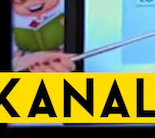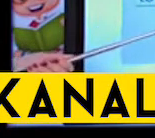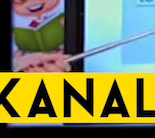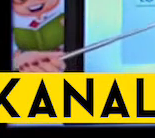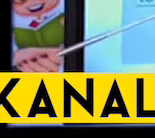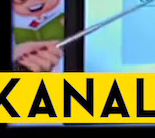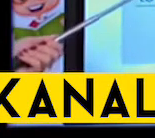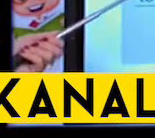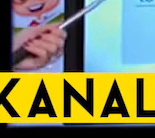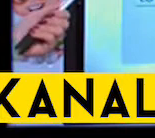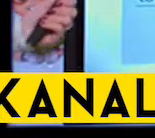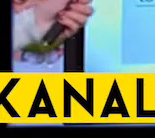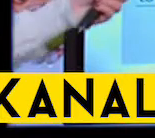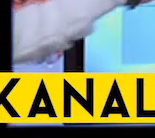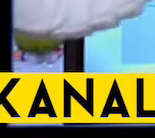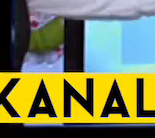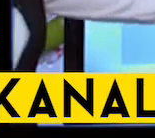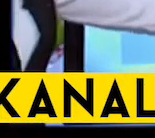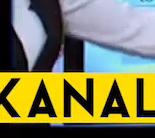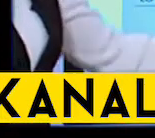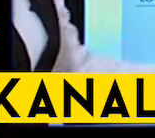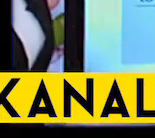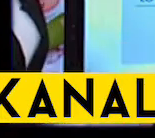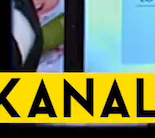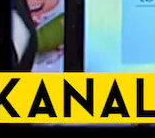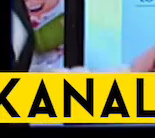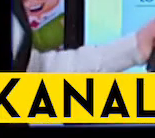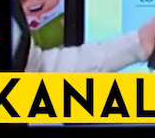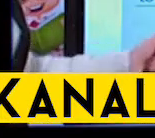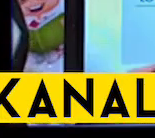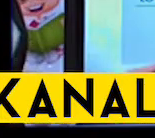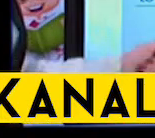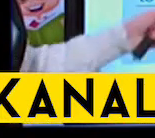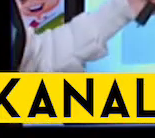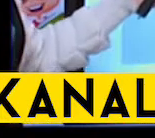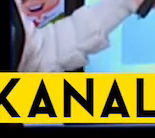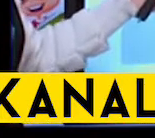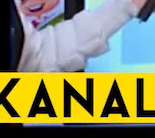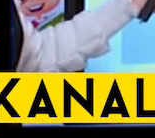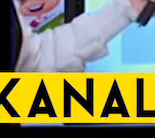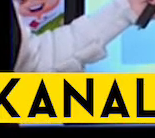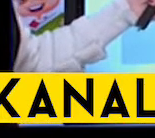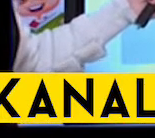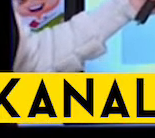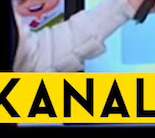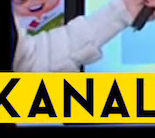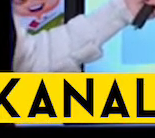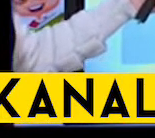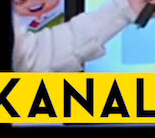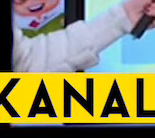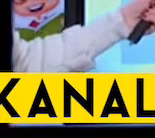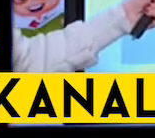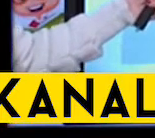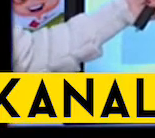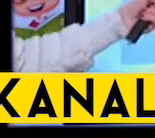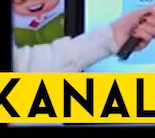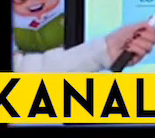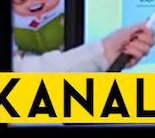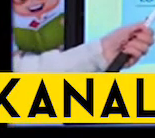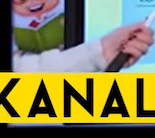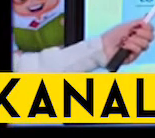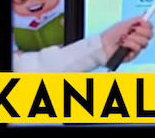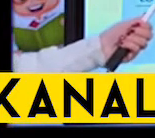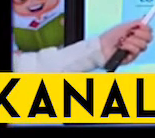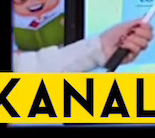you can see that all the types of adverbs are mentioned, and they're given some short information